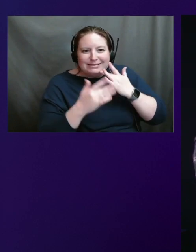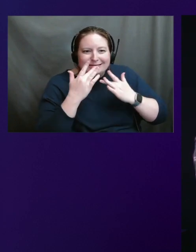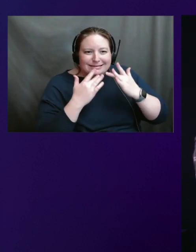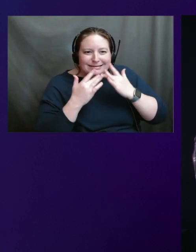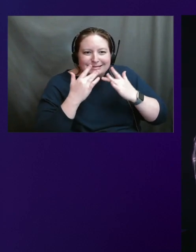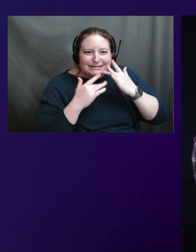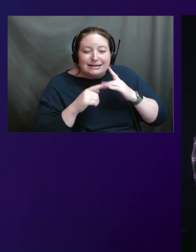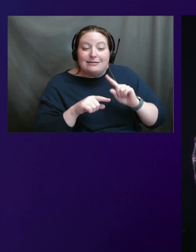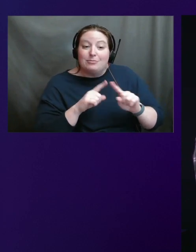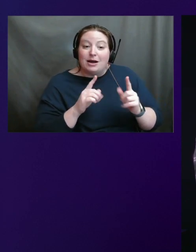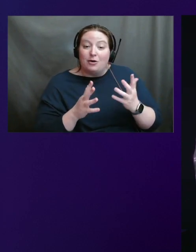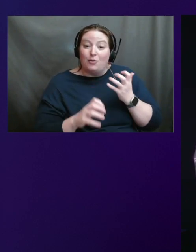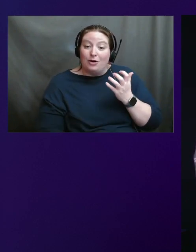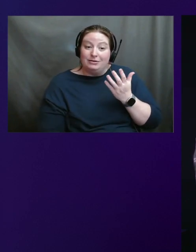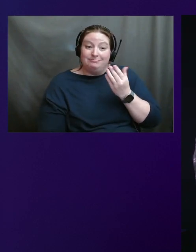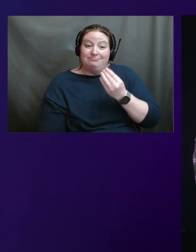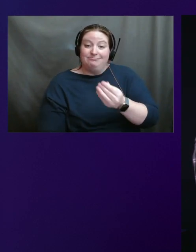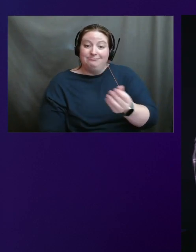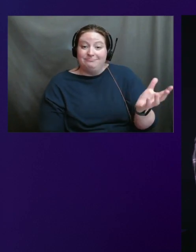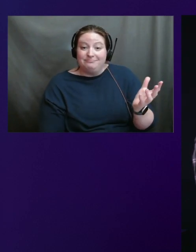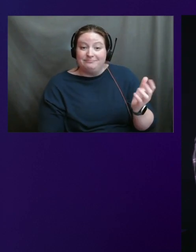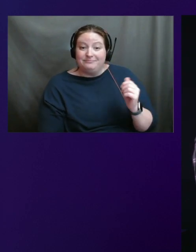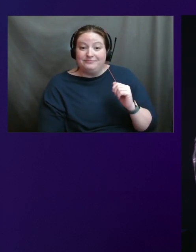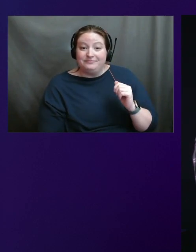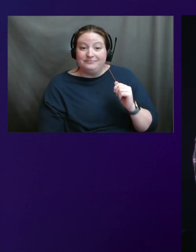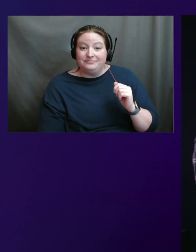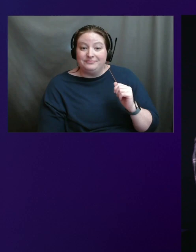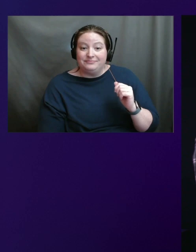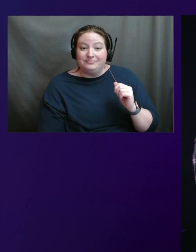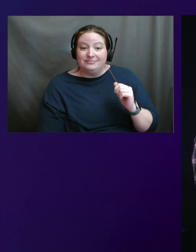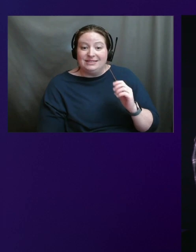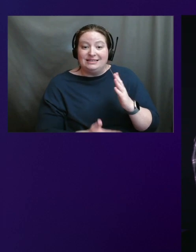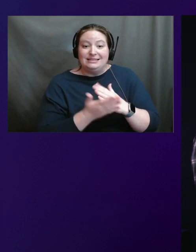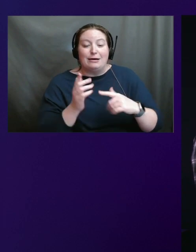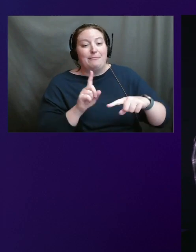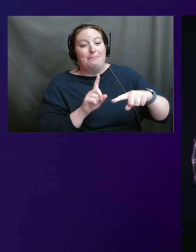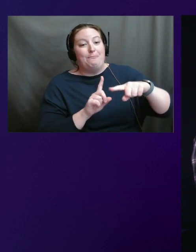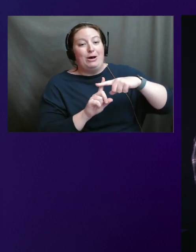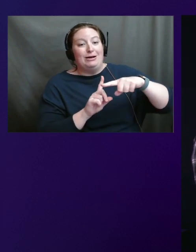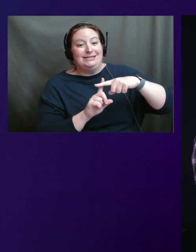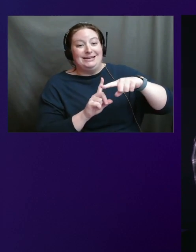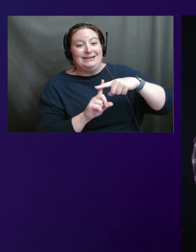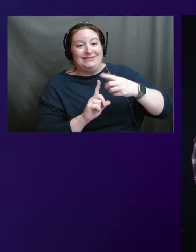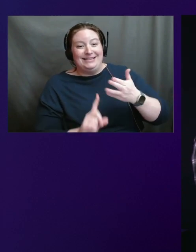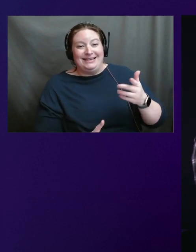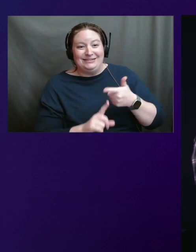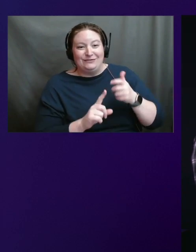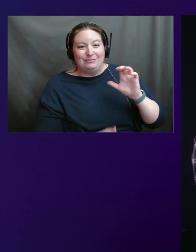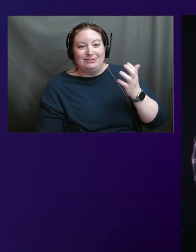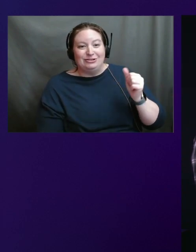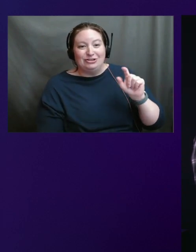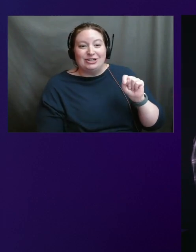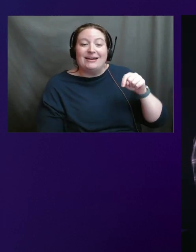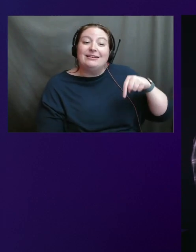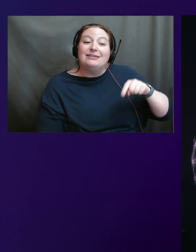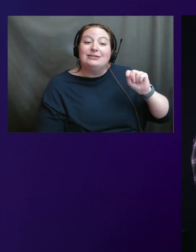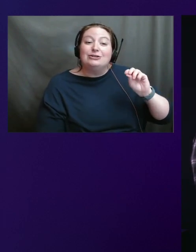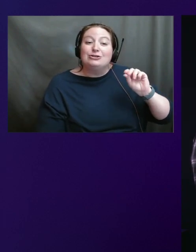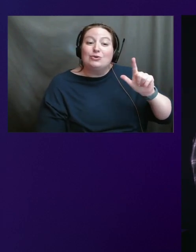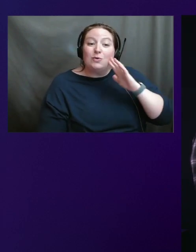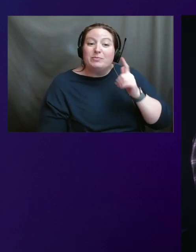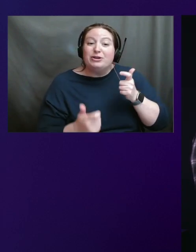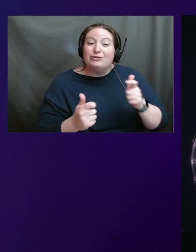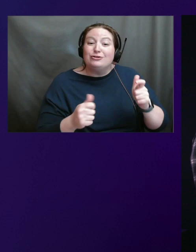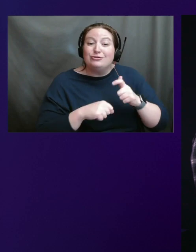I wanted you all to hear some of the positive stuff that chat's saying too. This tool is going to be a huge time saver